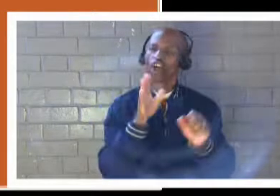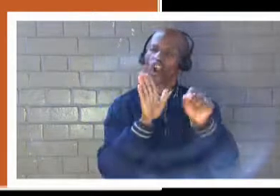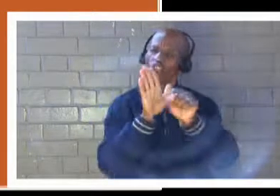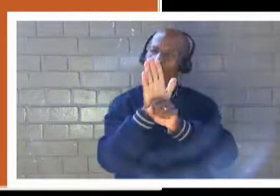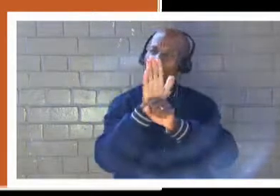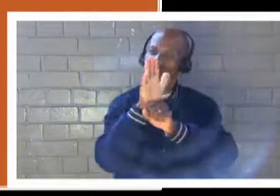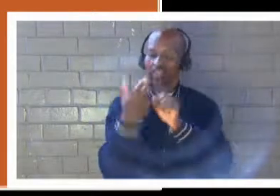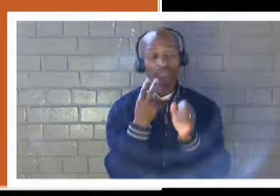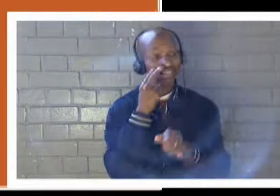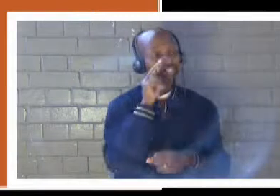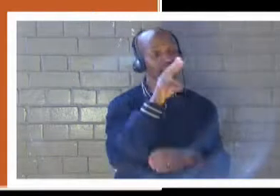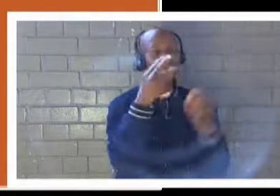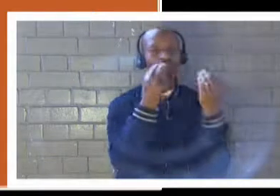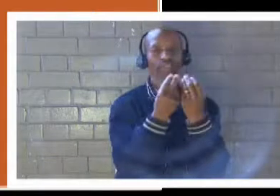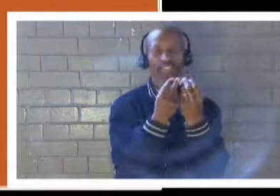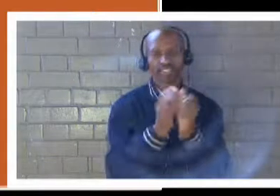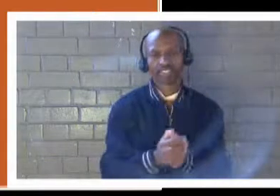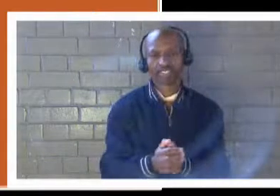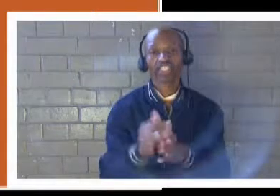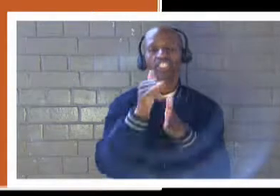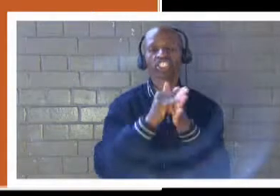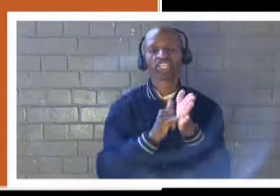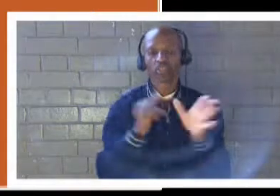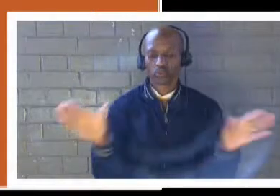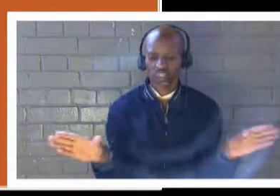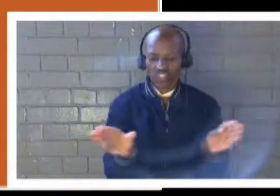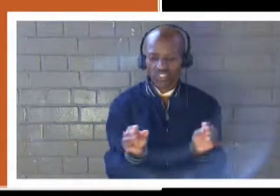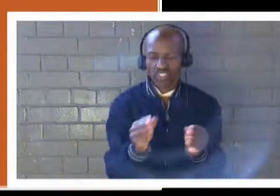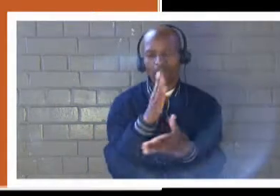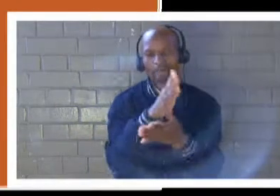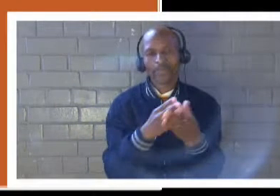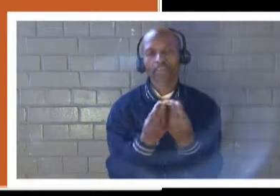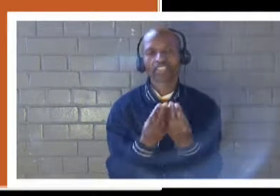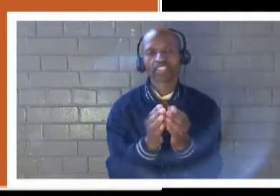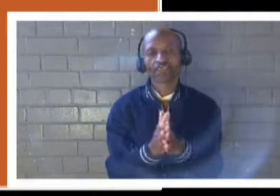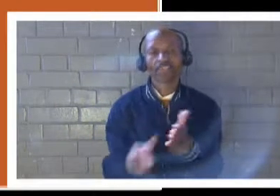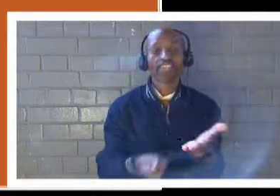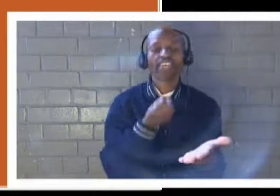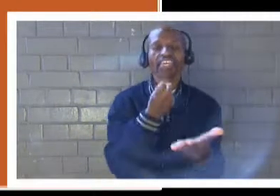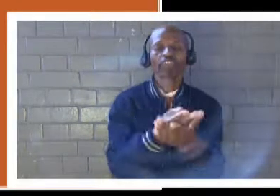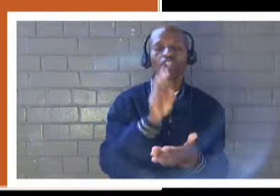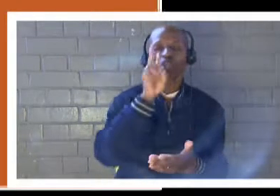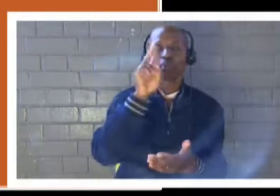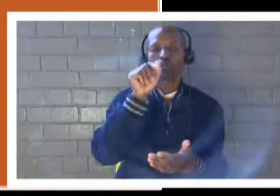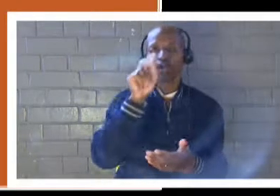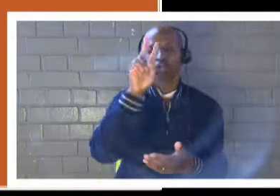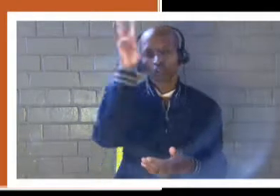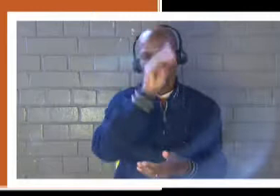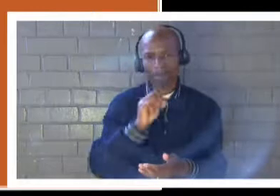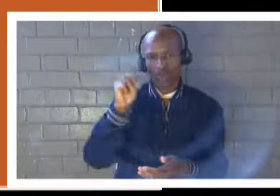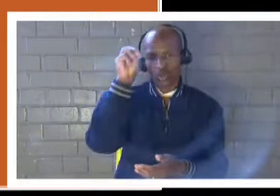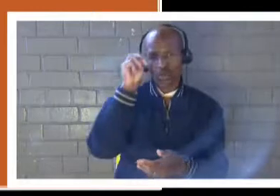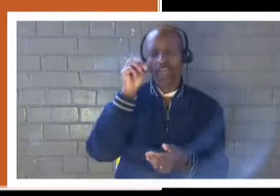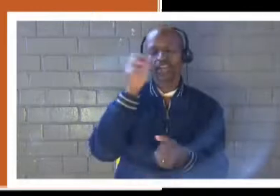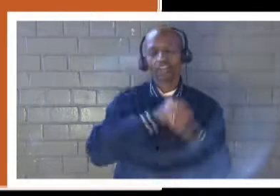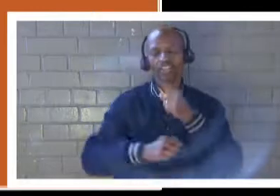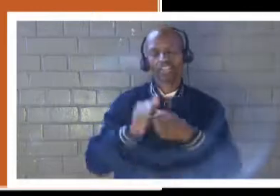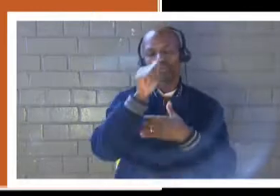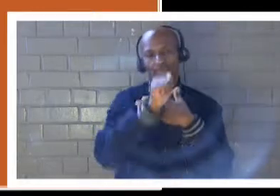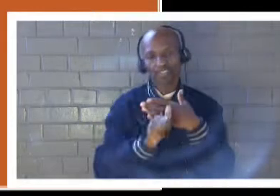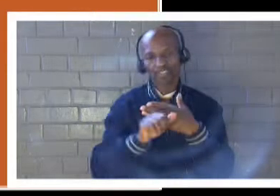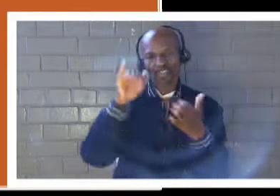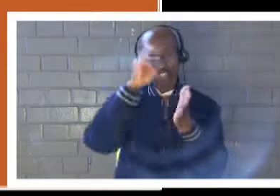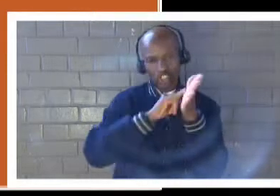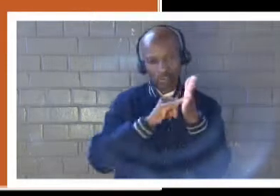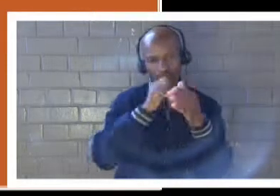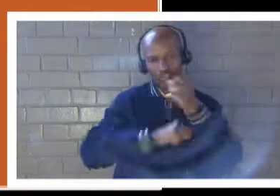was discovered at Rahima Musa, but just to sum up, they were allocated 2.2 million as of January 22, but